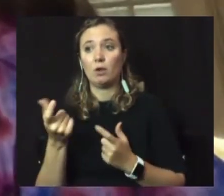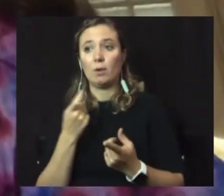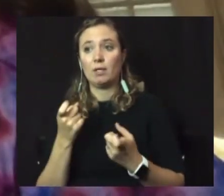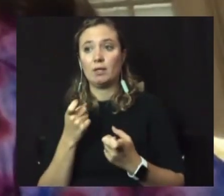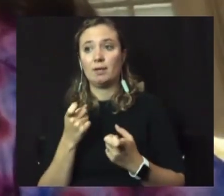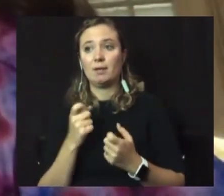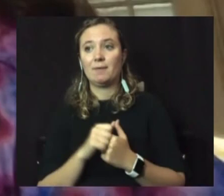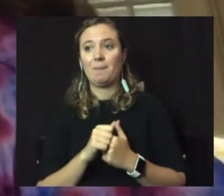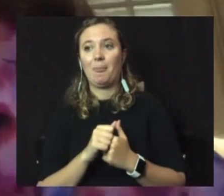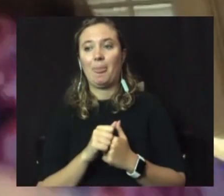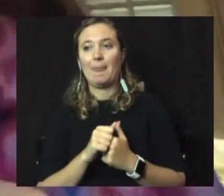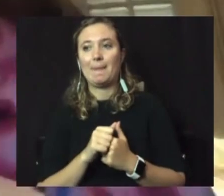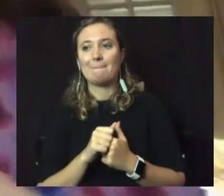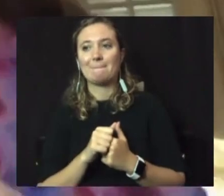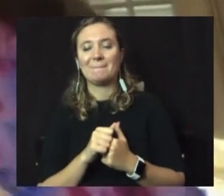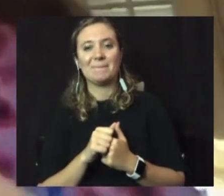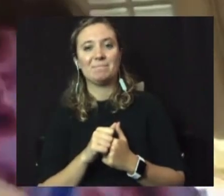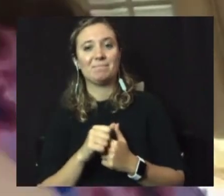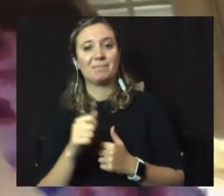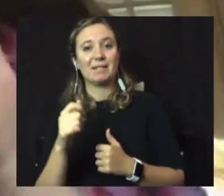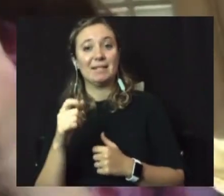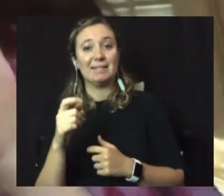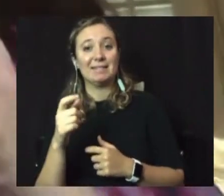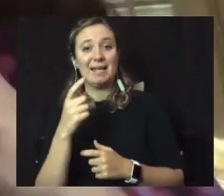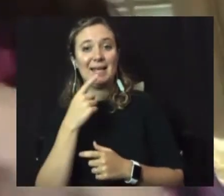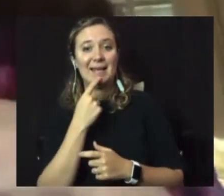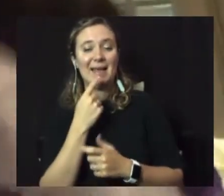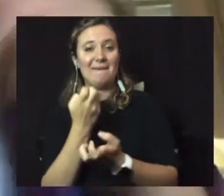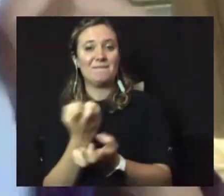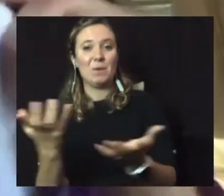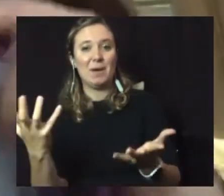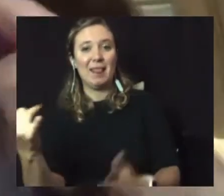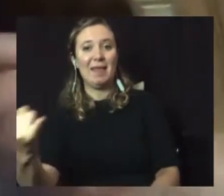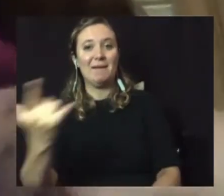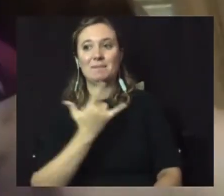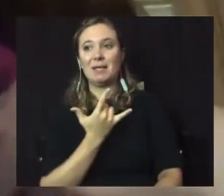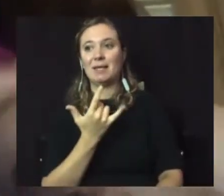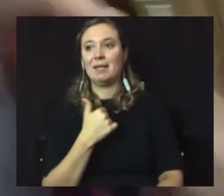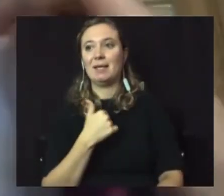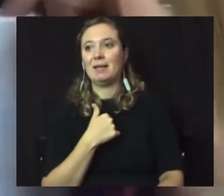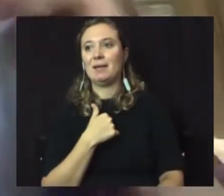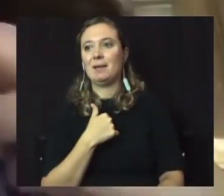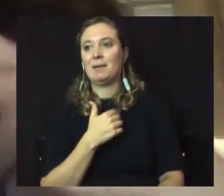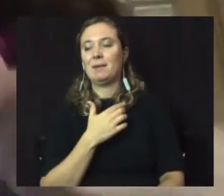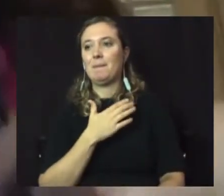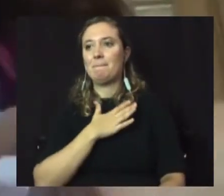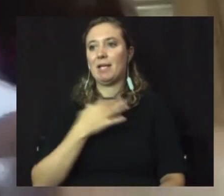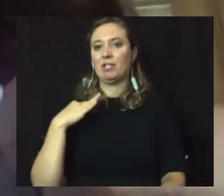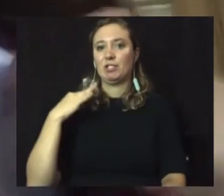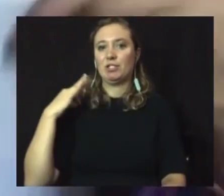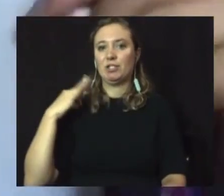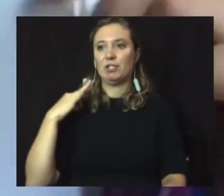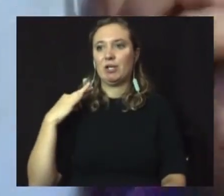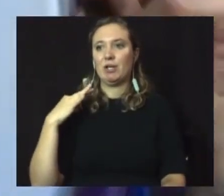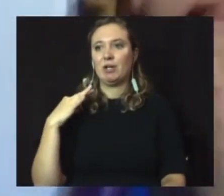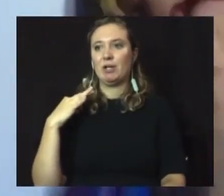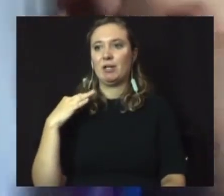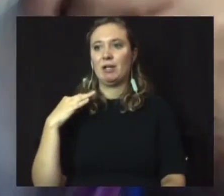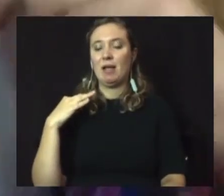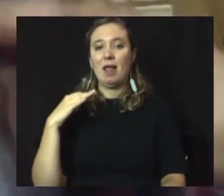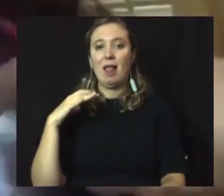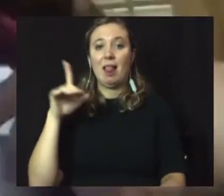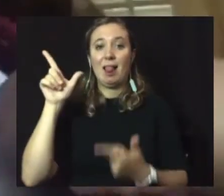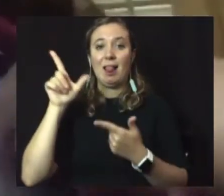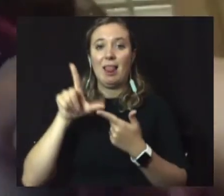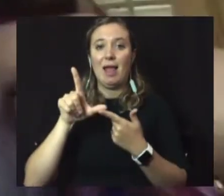Everyone loves me. Well, my shirt. Oh, ready? So letterboard love.